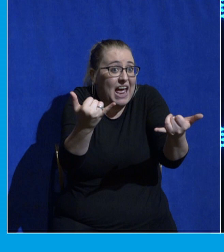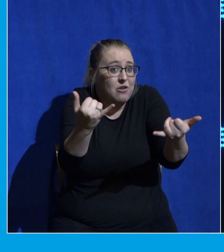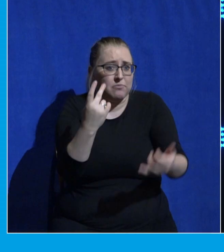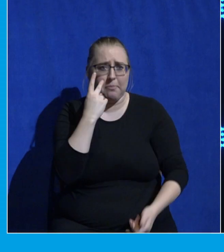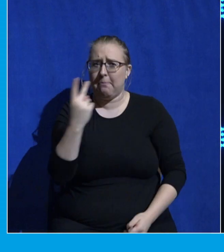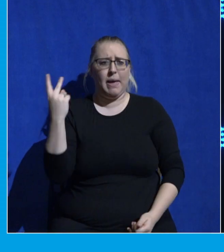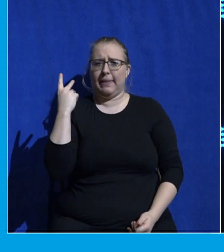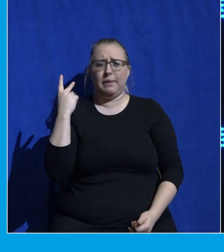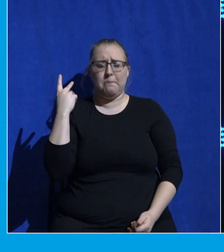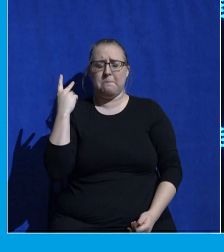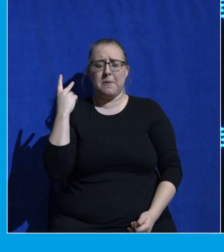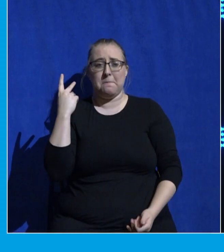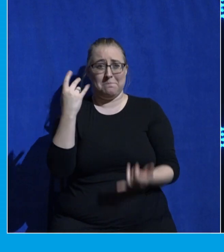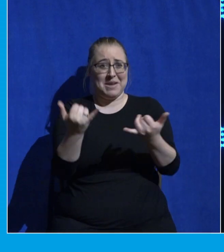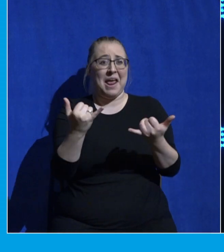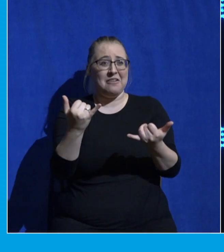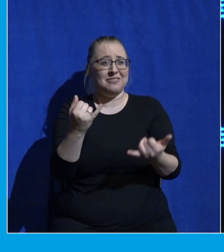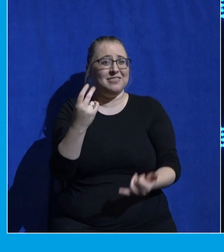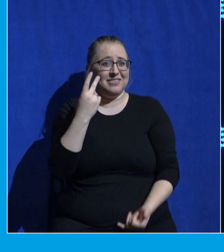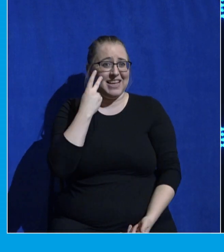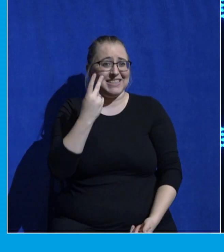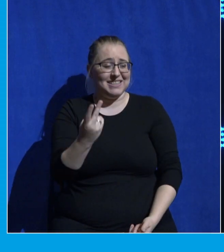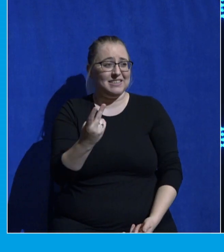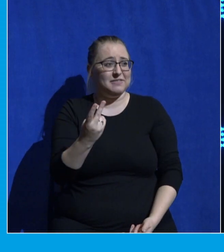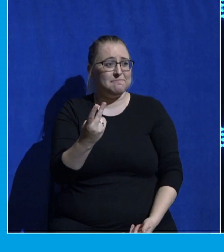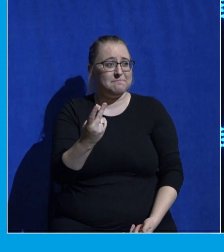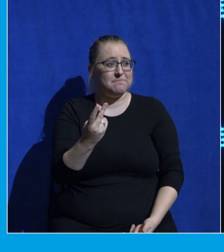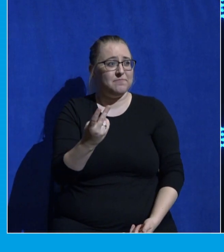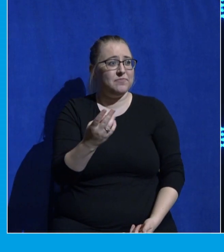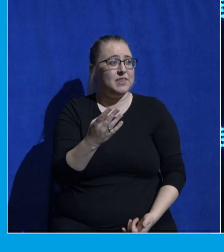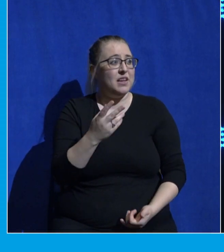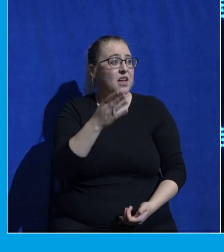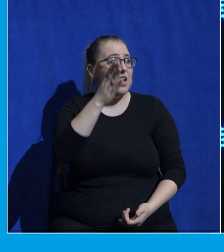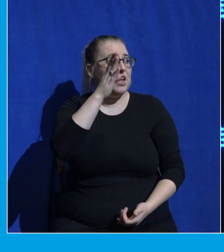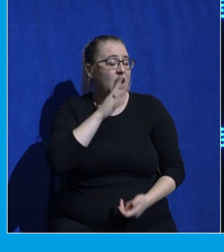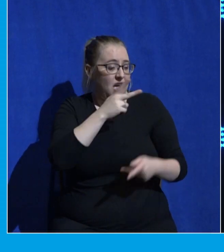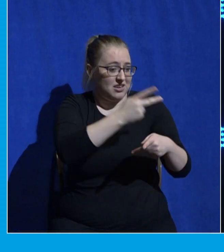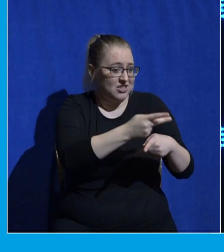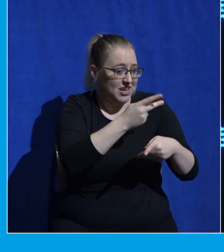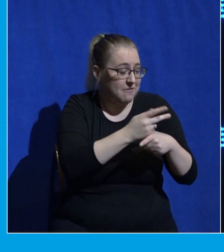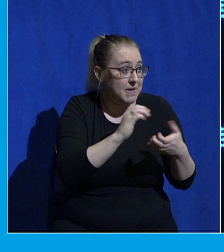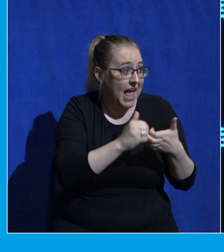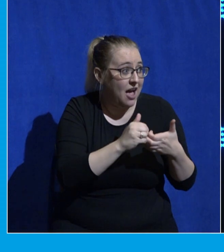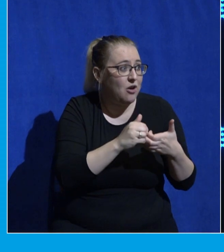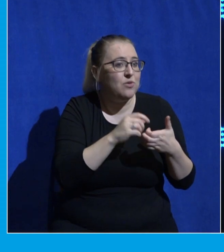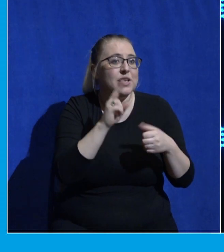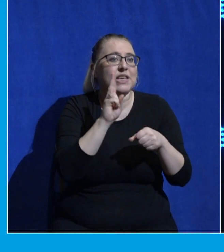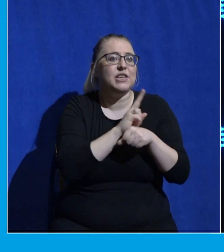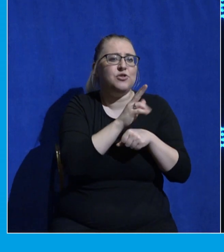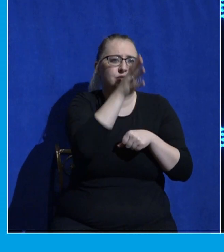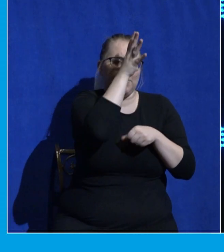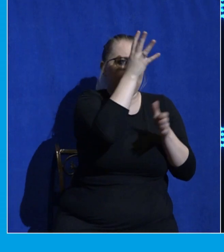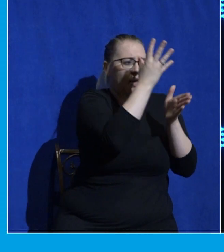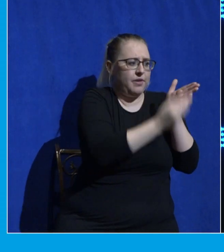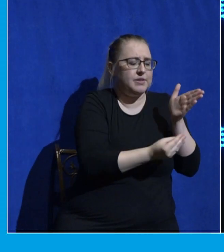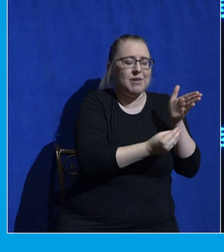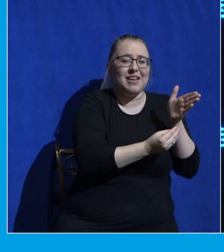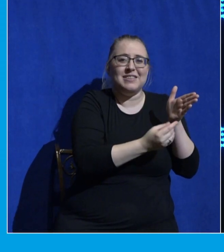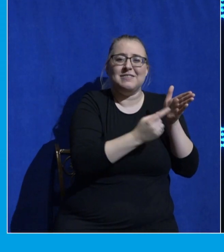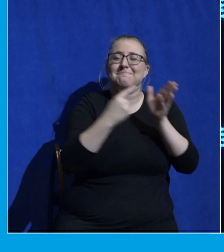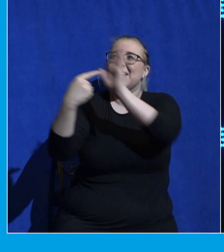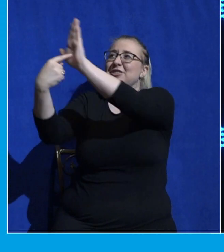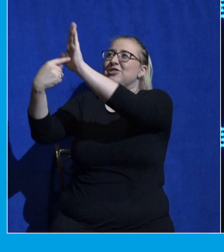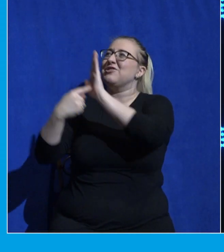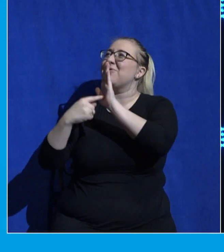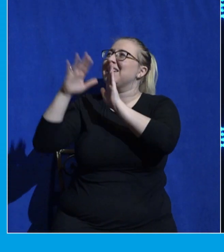but now I see it. God kept me by using my father's absence to reveal his presence in a deeper way than I would have ever